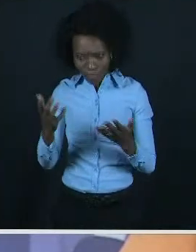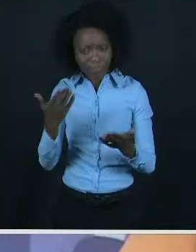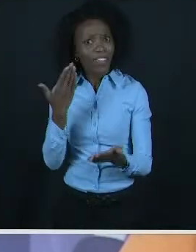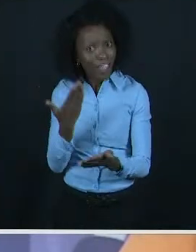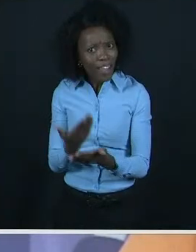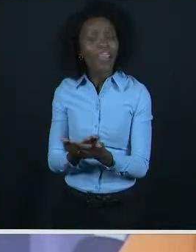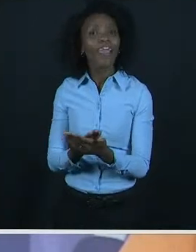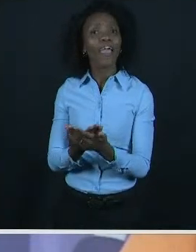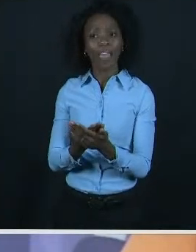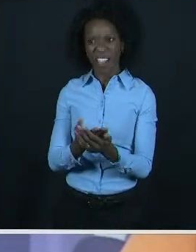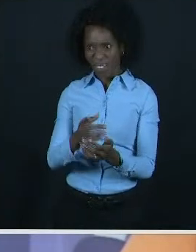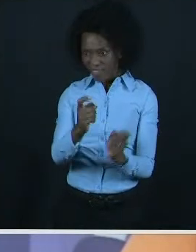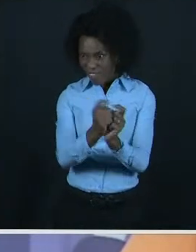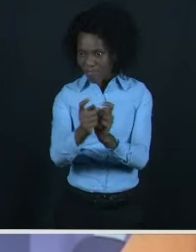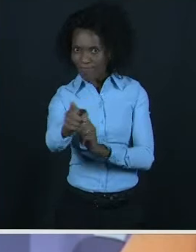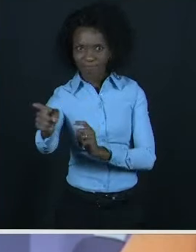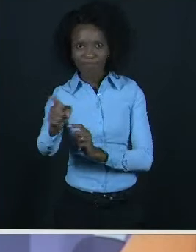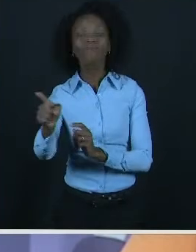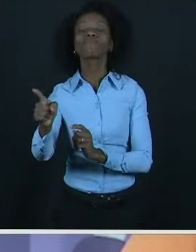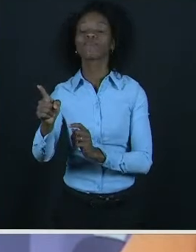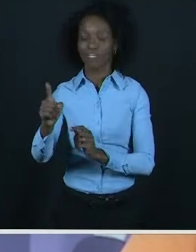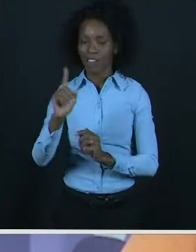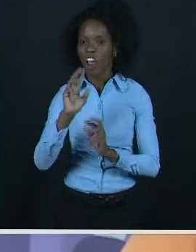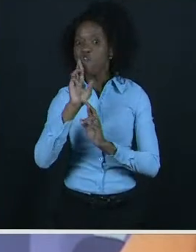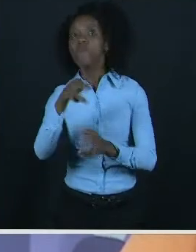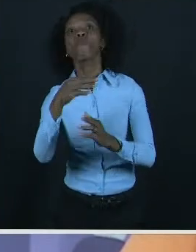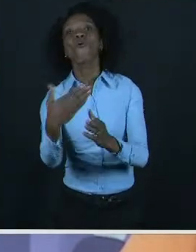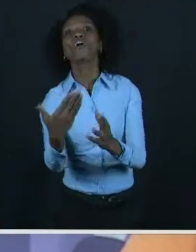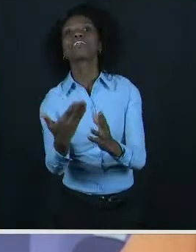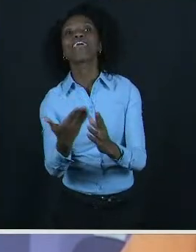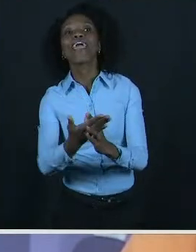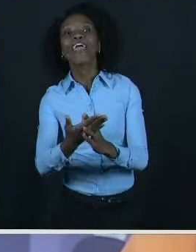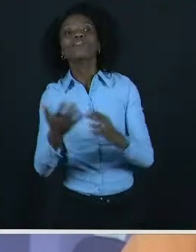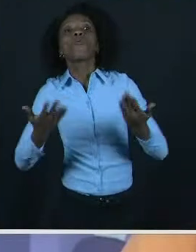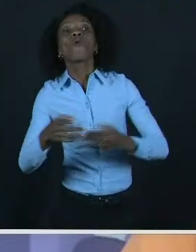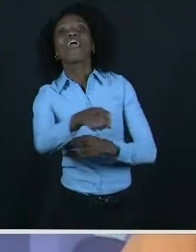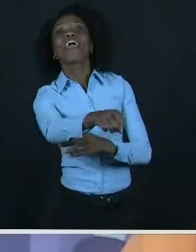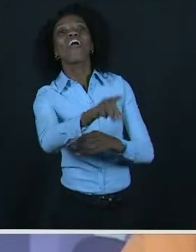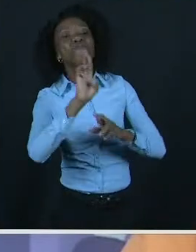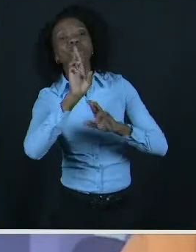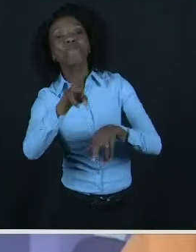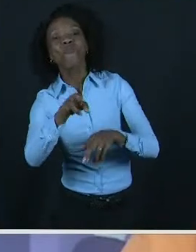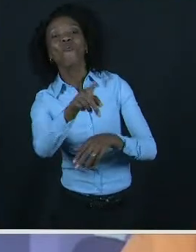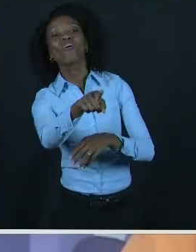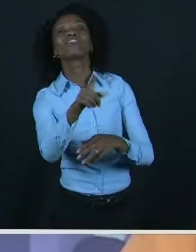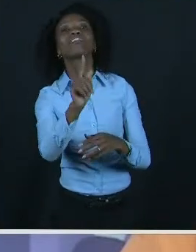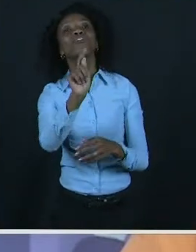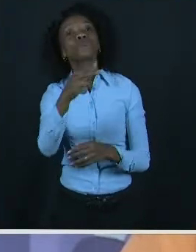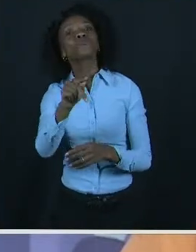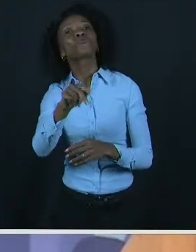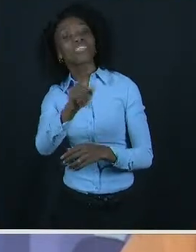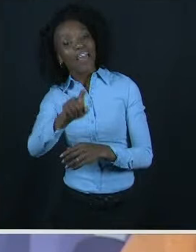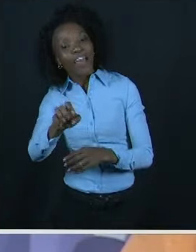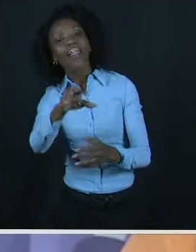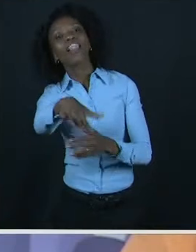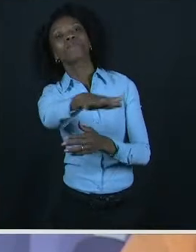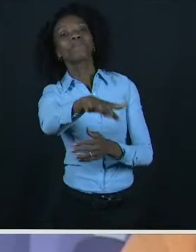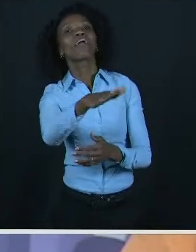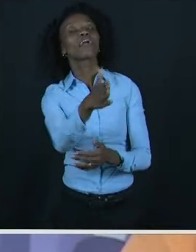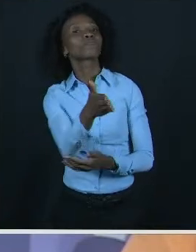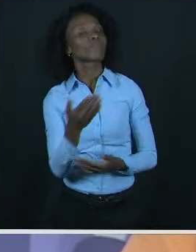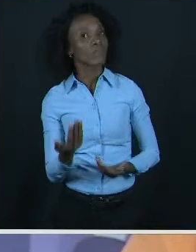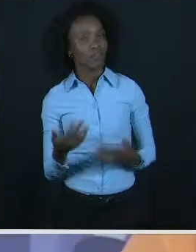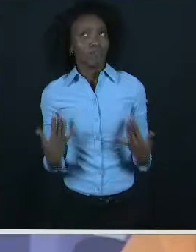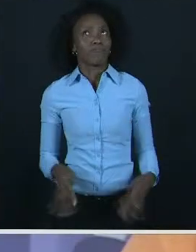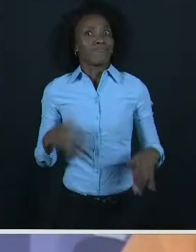obtained for cases reported at the Thuthuzela care centers. It is a